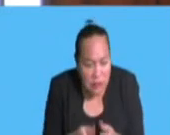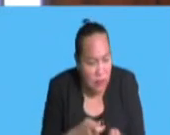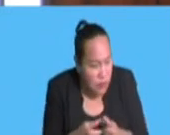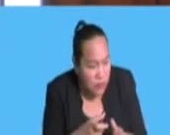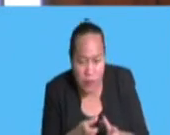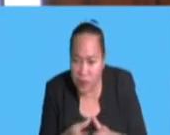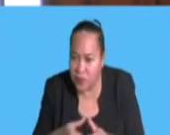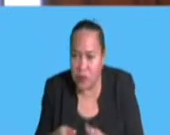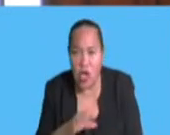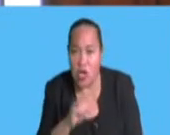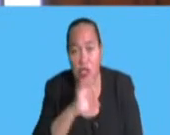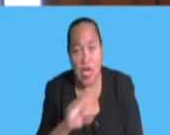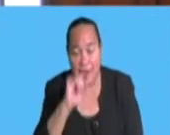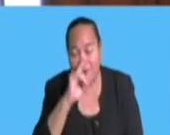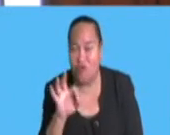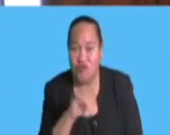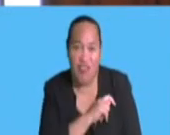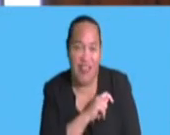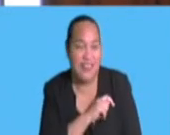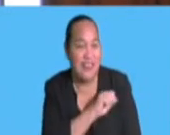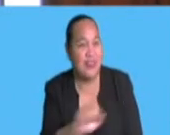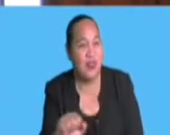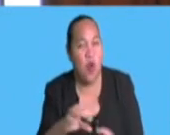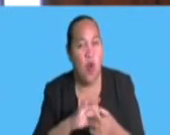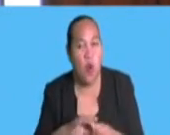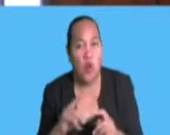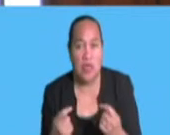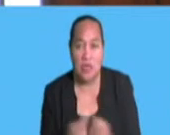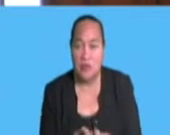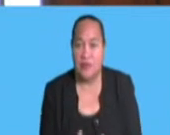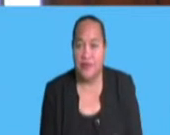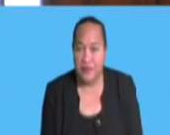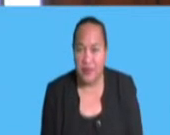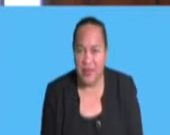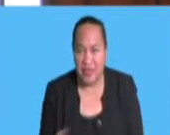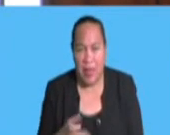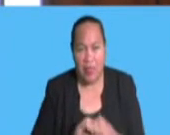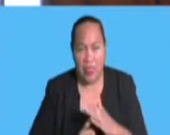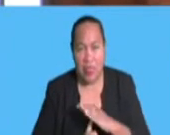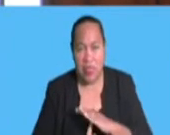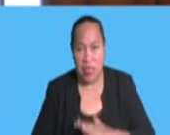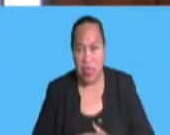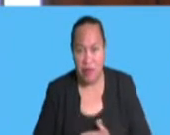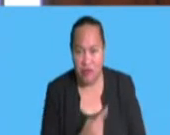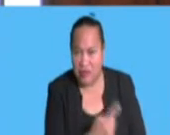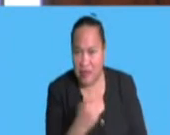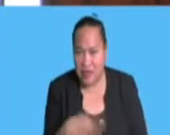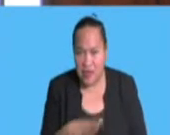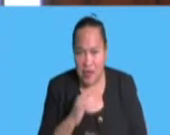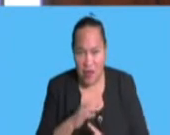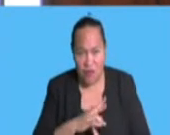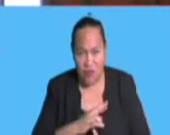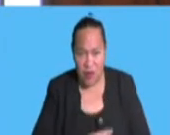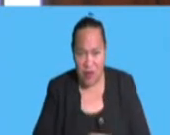does not trust his own team with freedom. This really must deplete morale. It must be reduce confidence and